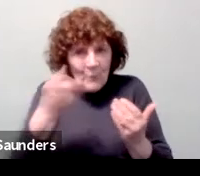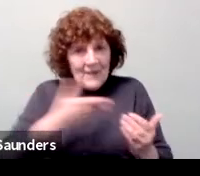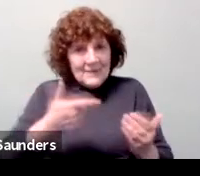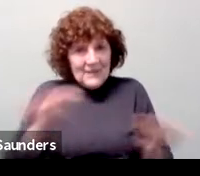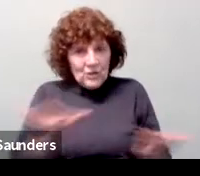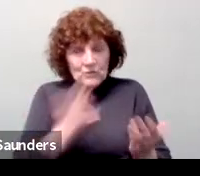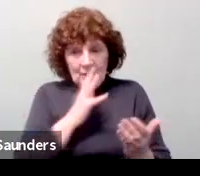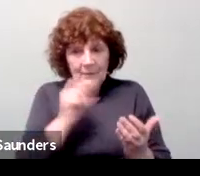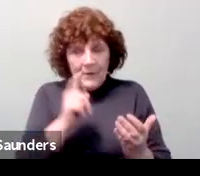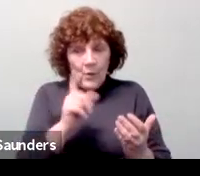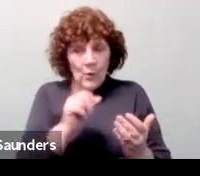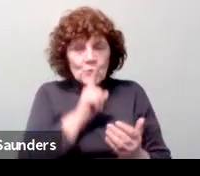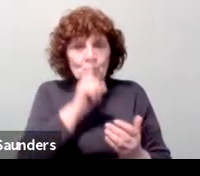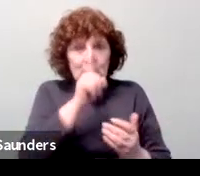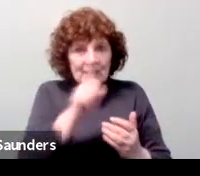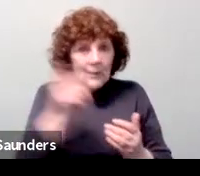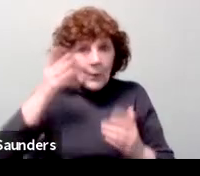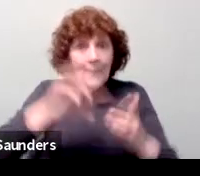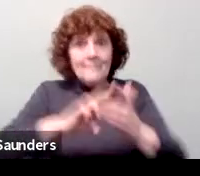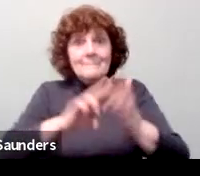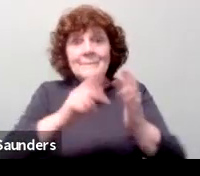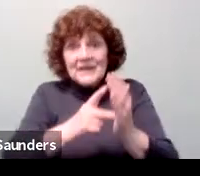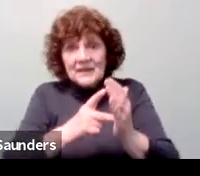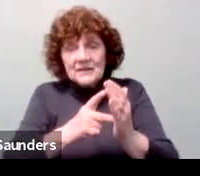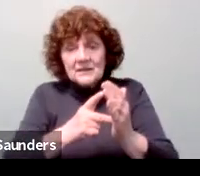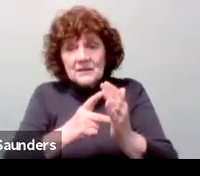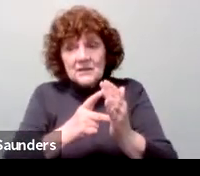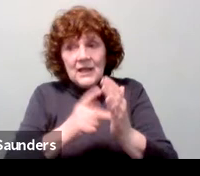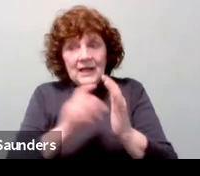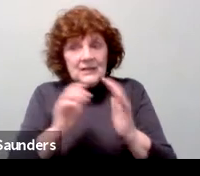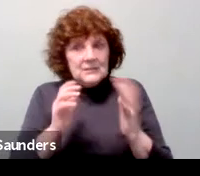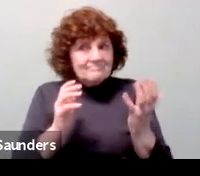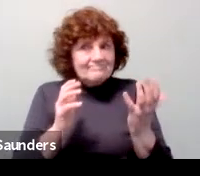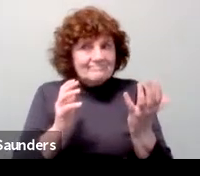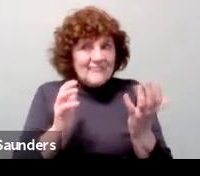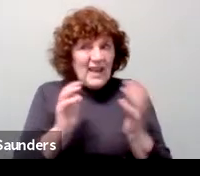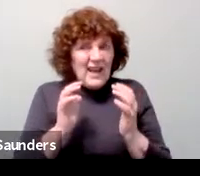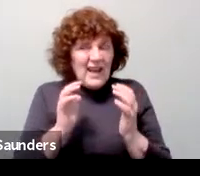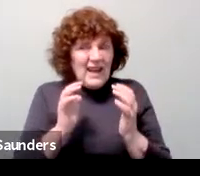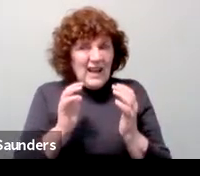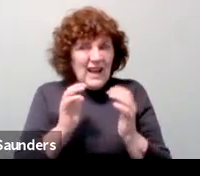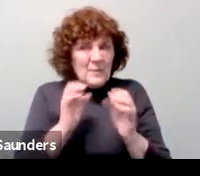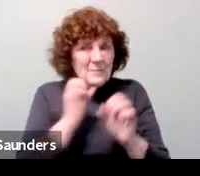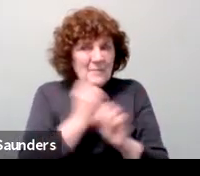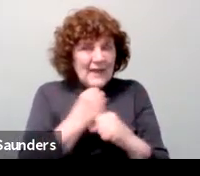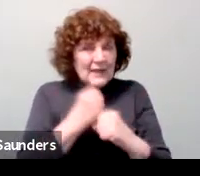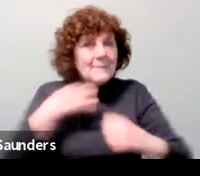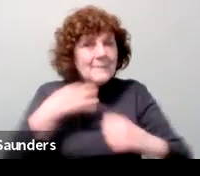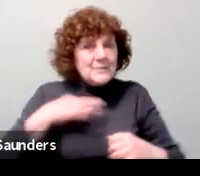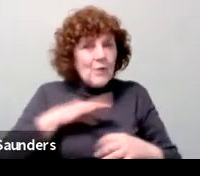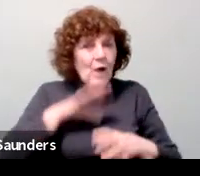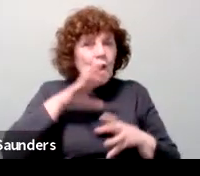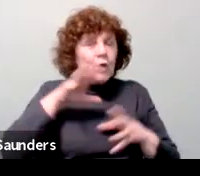would it really mean to make Pittsburgh an inclusive community? What would